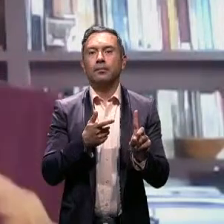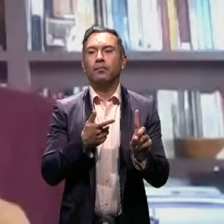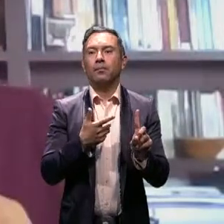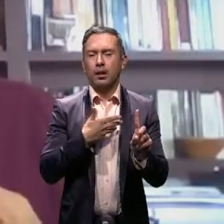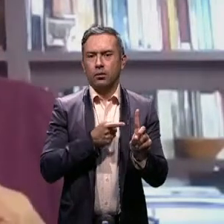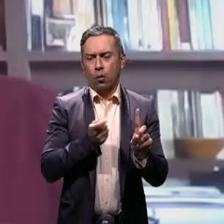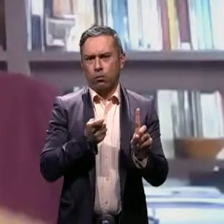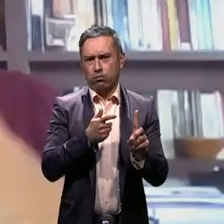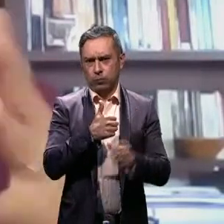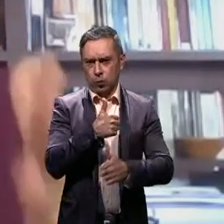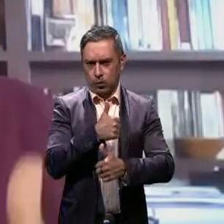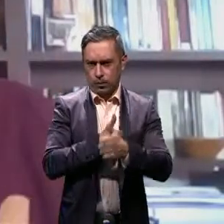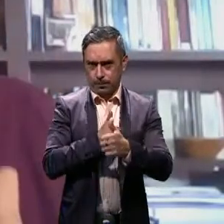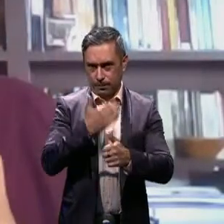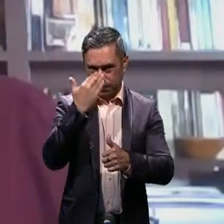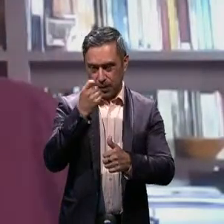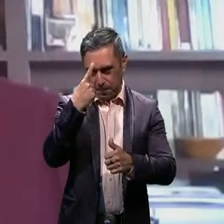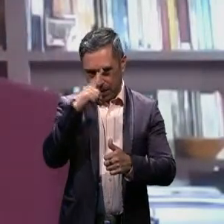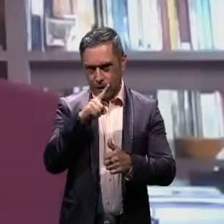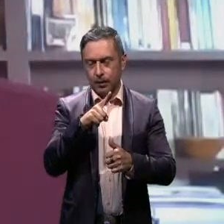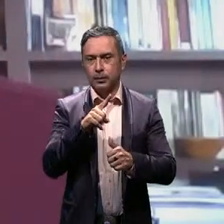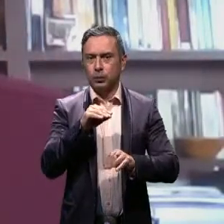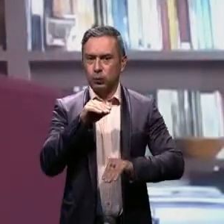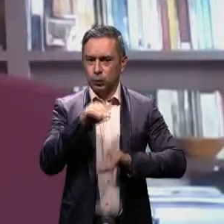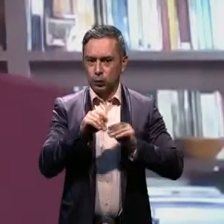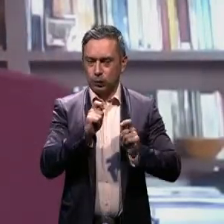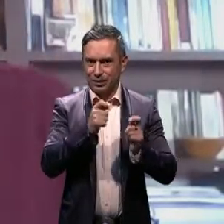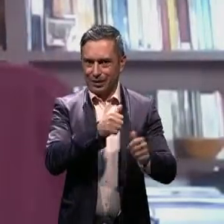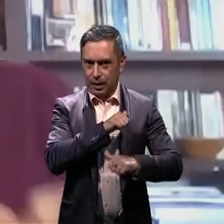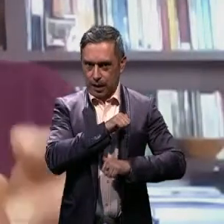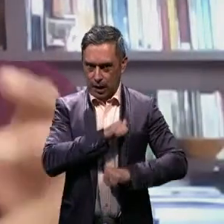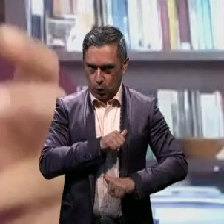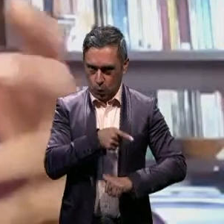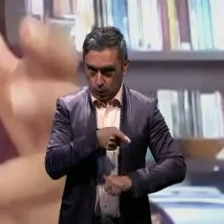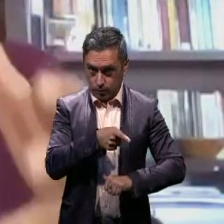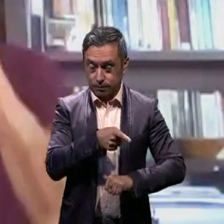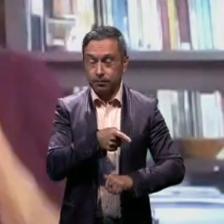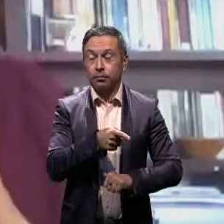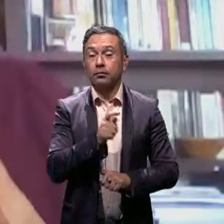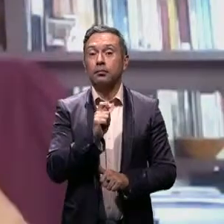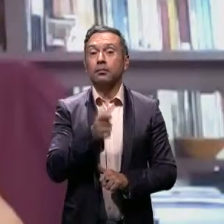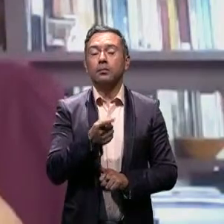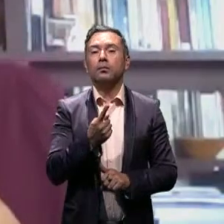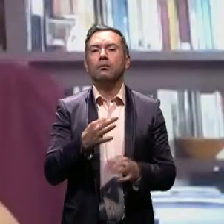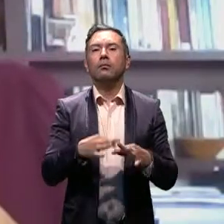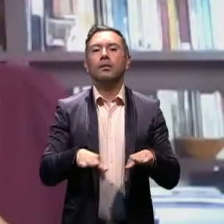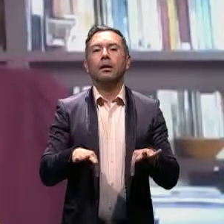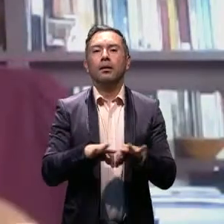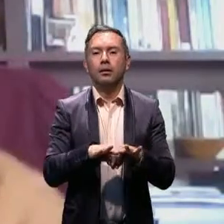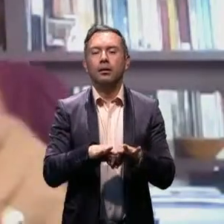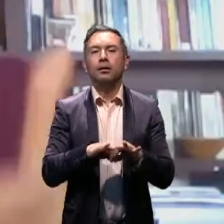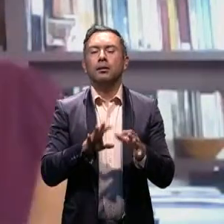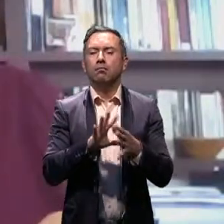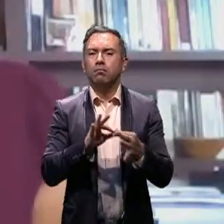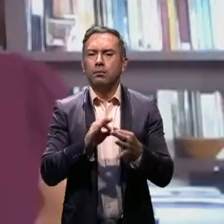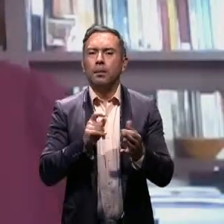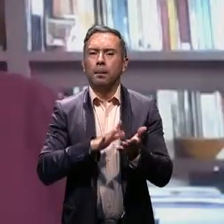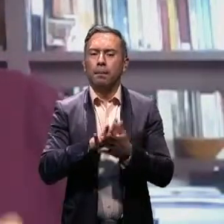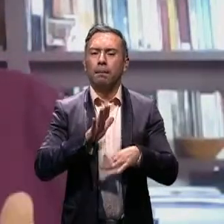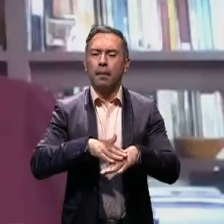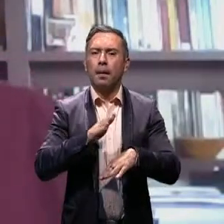are in the contest or in a public position, We also have to